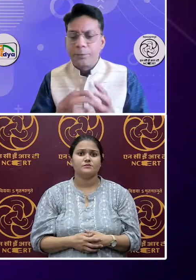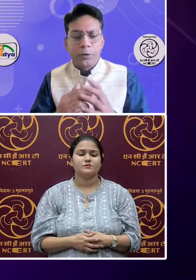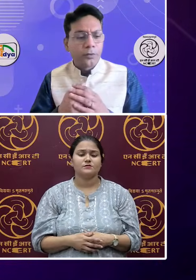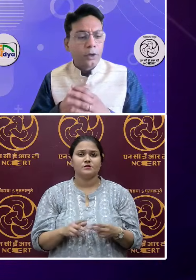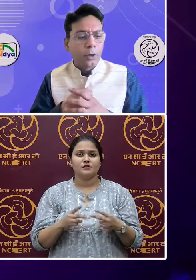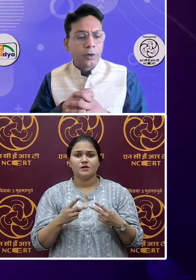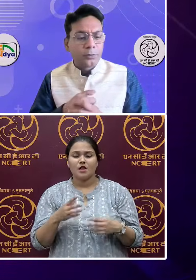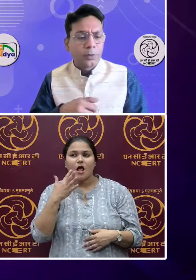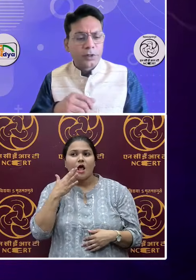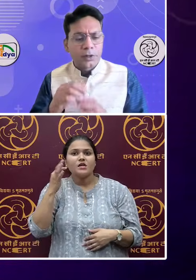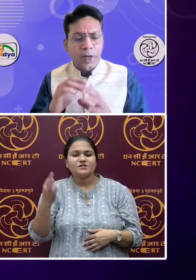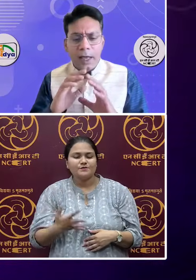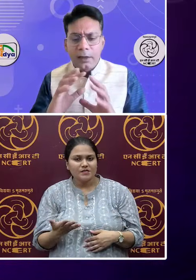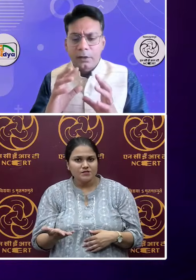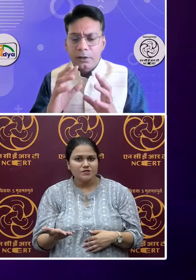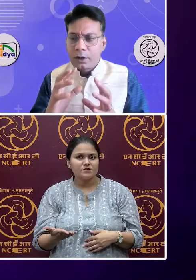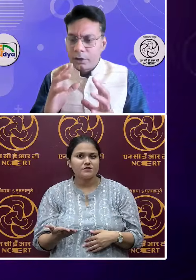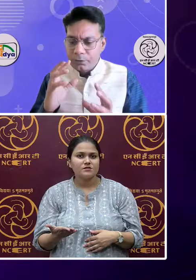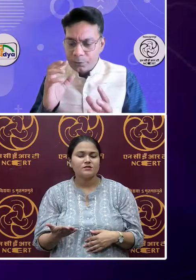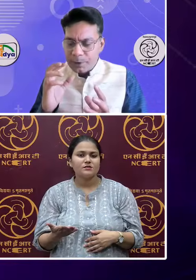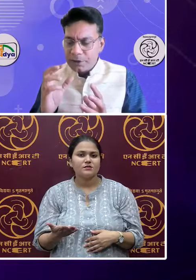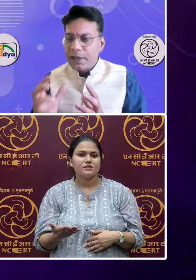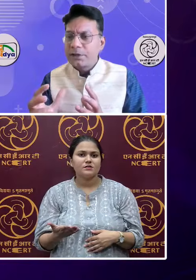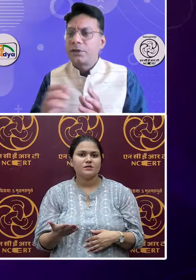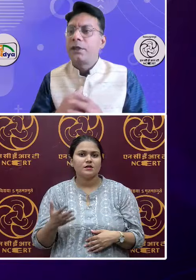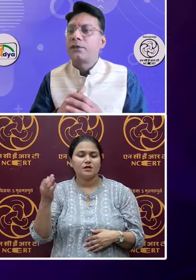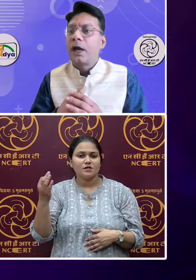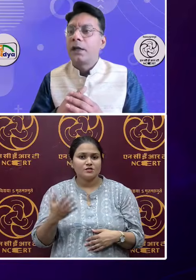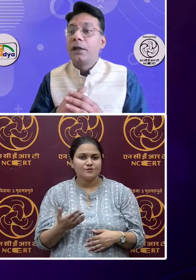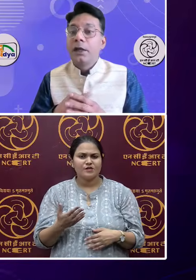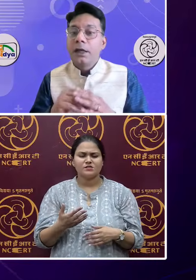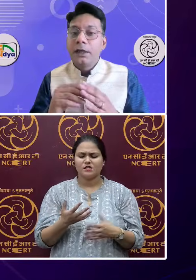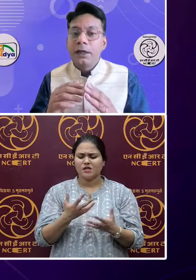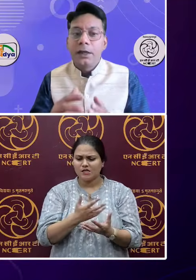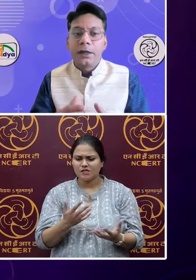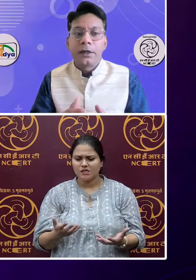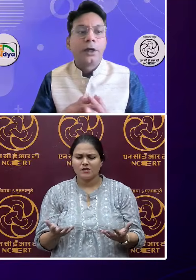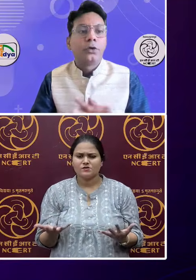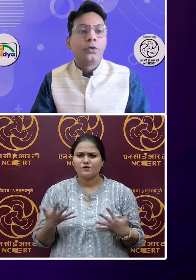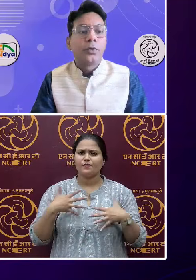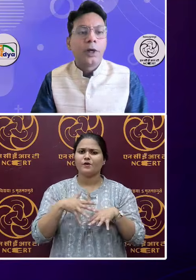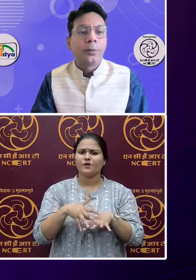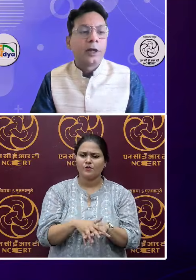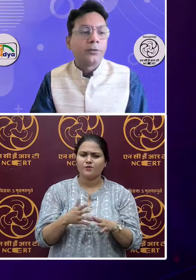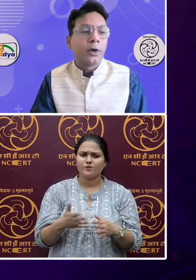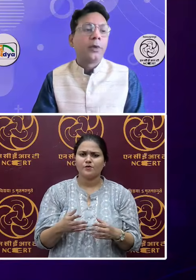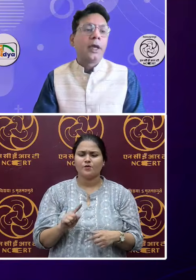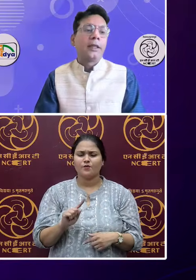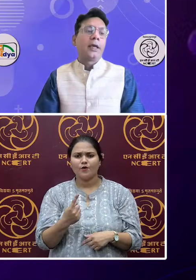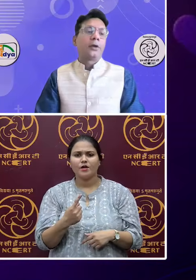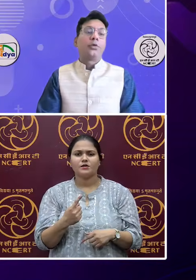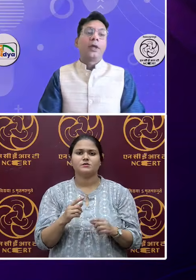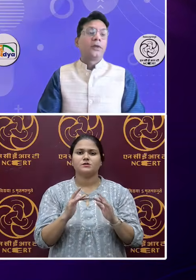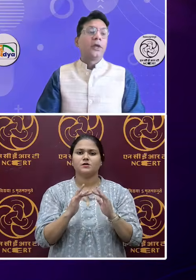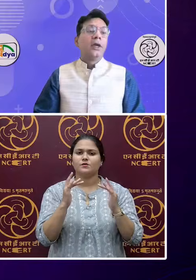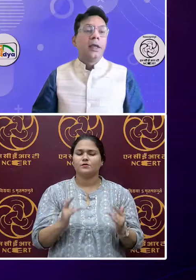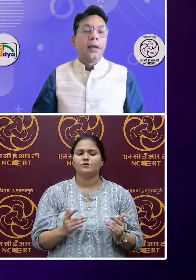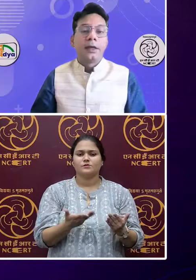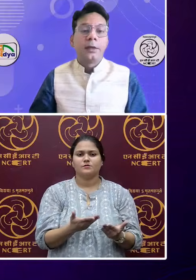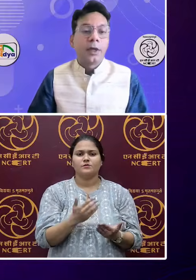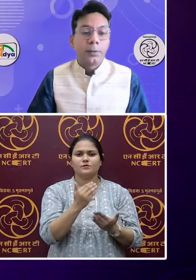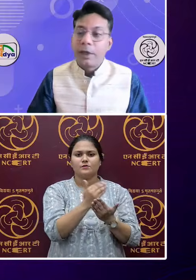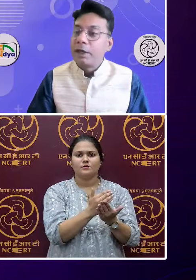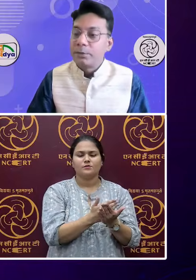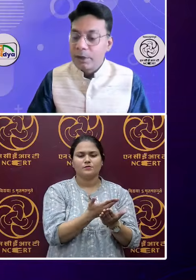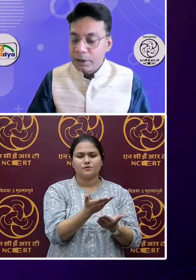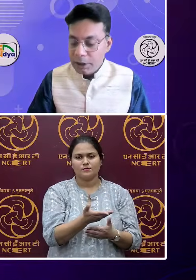specialized type of e-commerce provisions. All specialized things are integrated into one platform, and they are known as